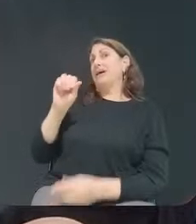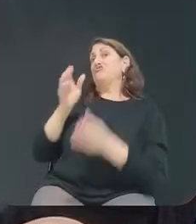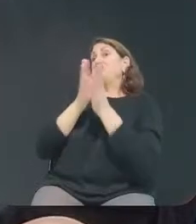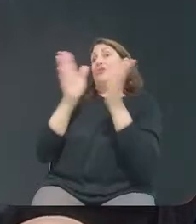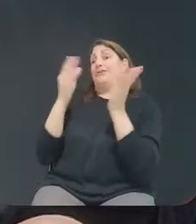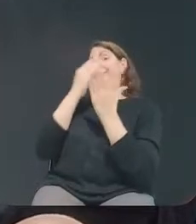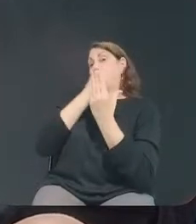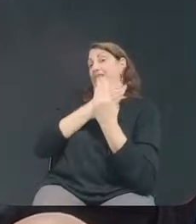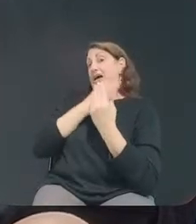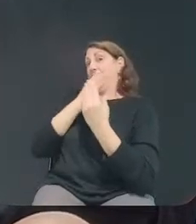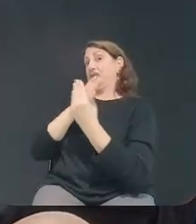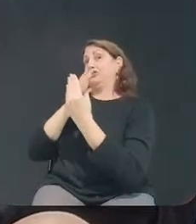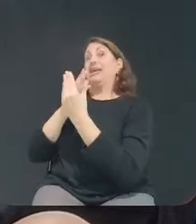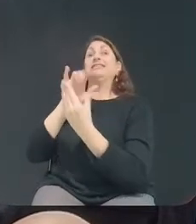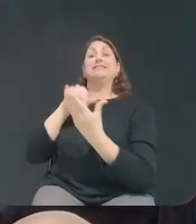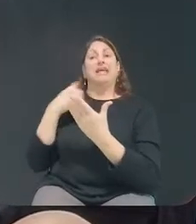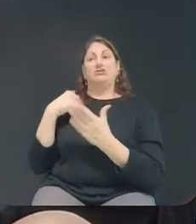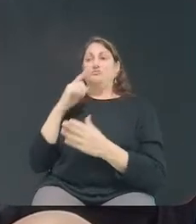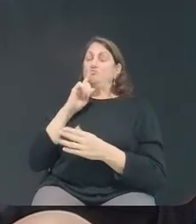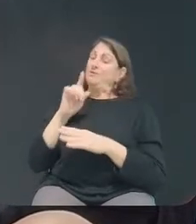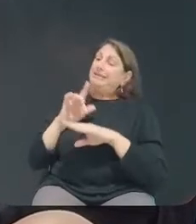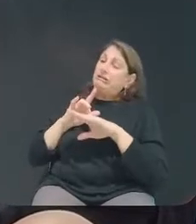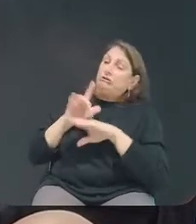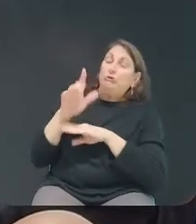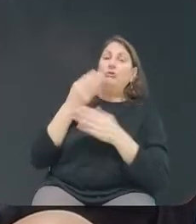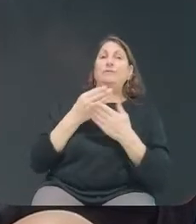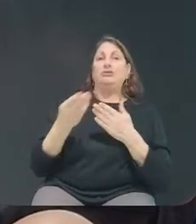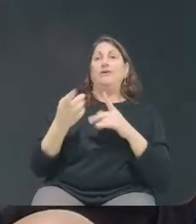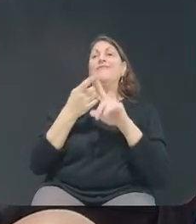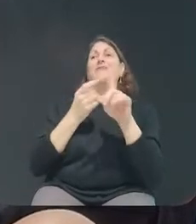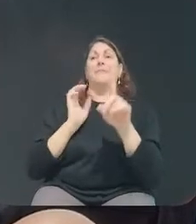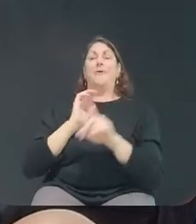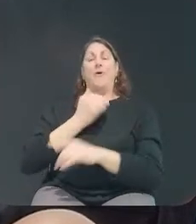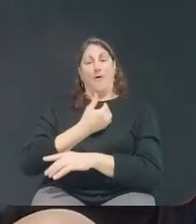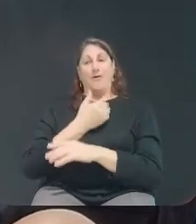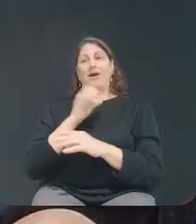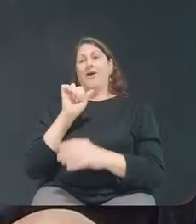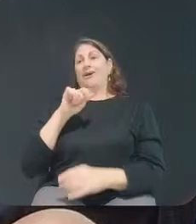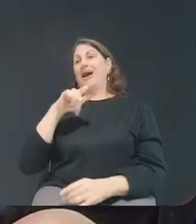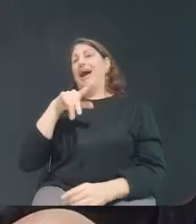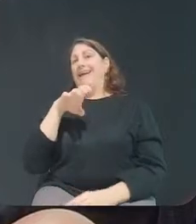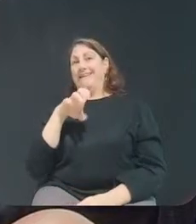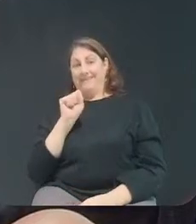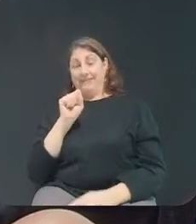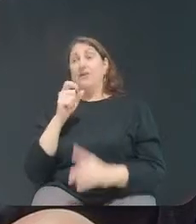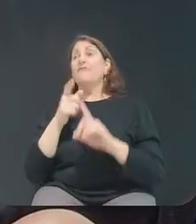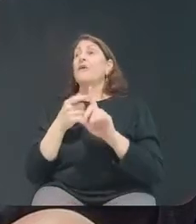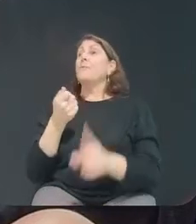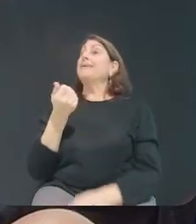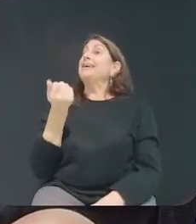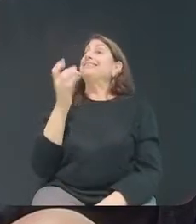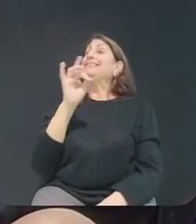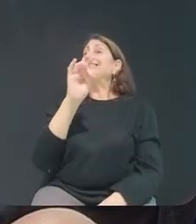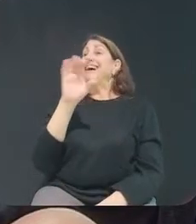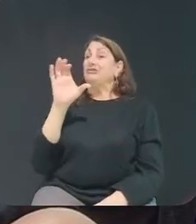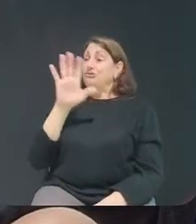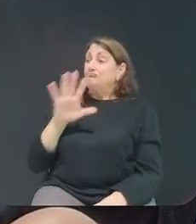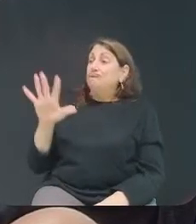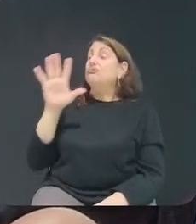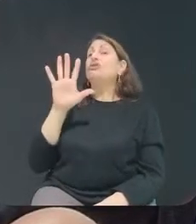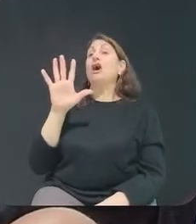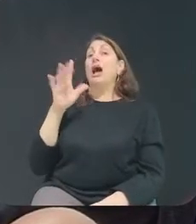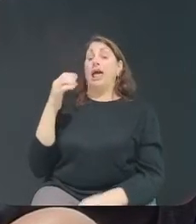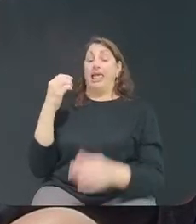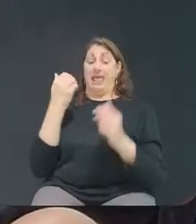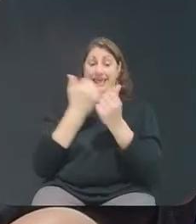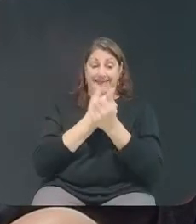of the earliest materials held in the archives, mostly dating from the late 1800s. All of the general files are individually